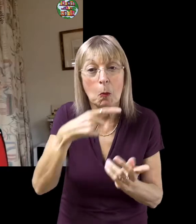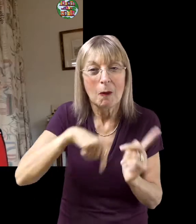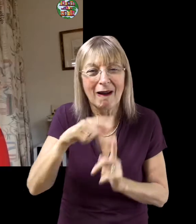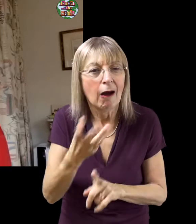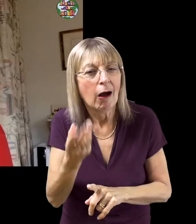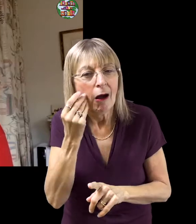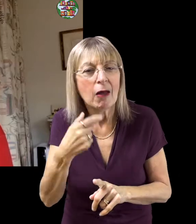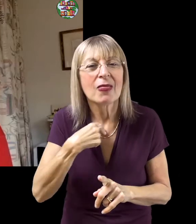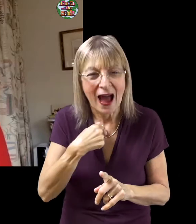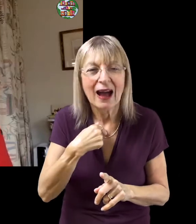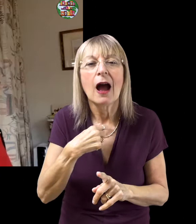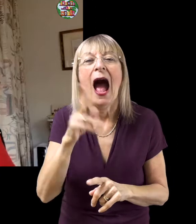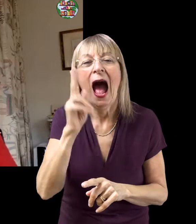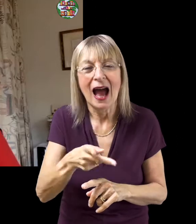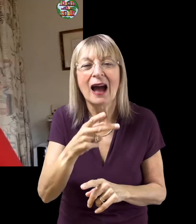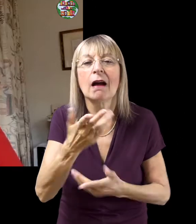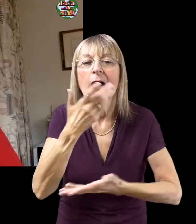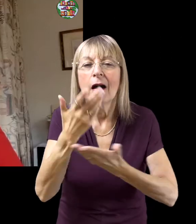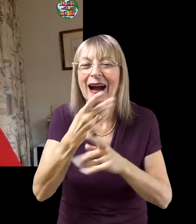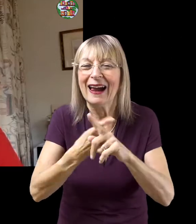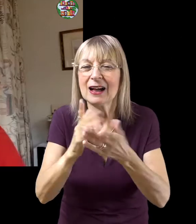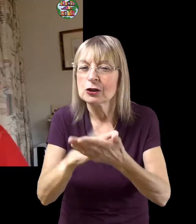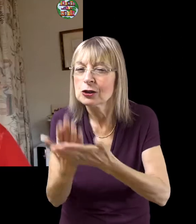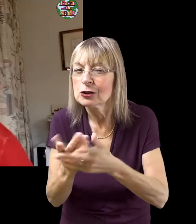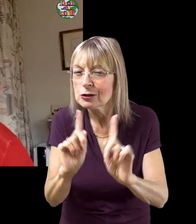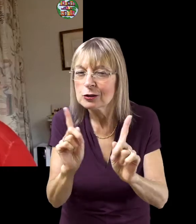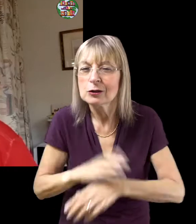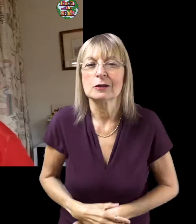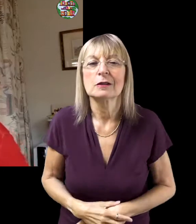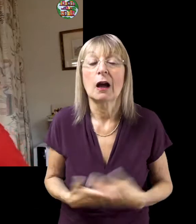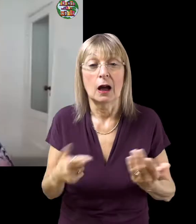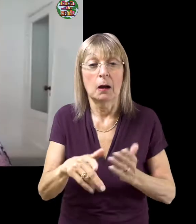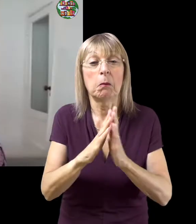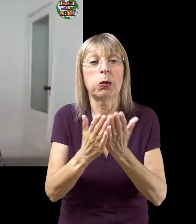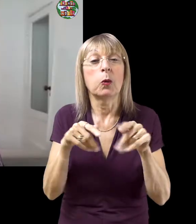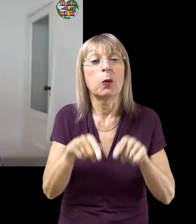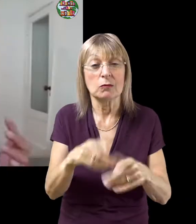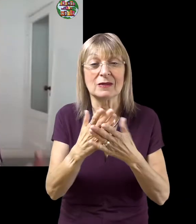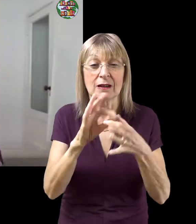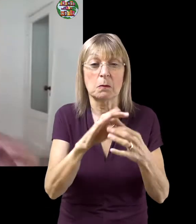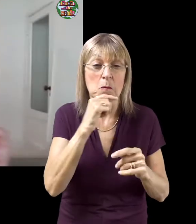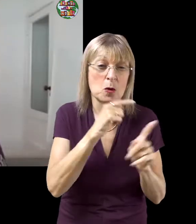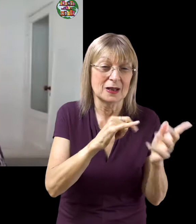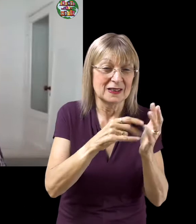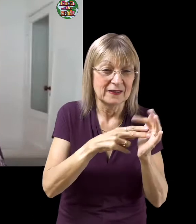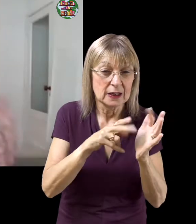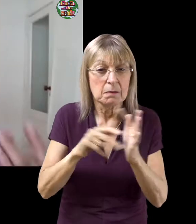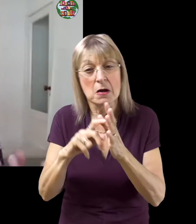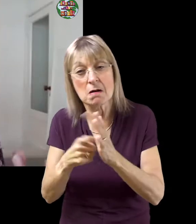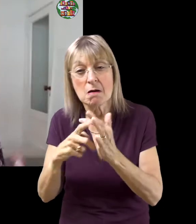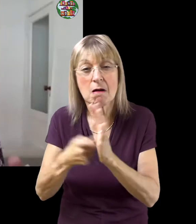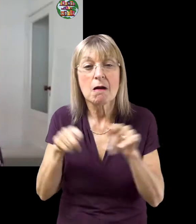can hear it a little bit, and then read us a bit from the English translation. Yes. So the book is told by Sven